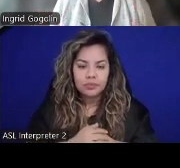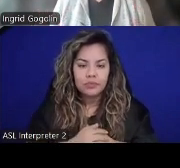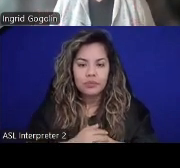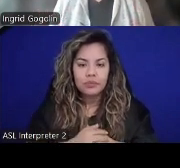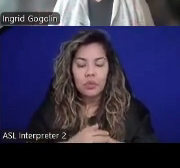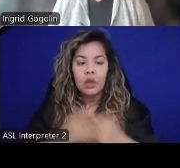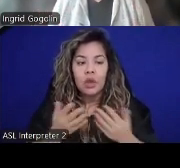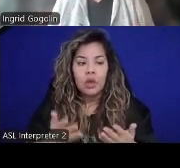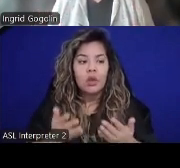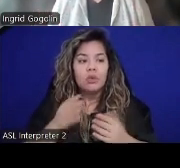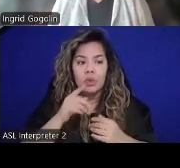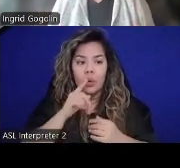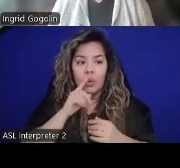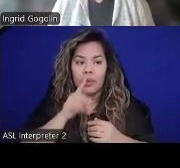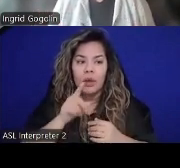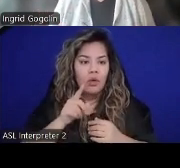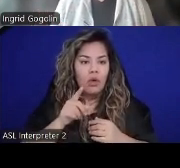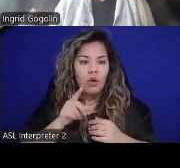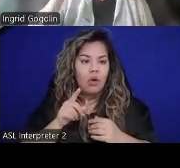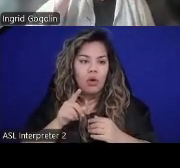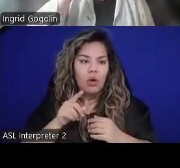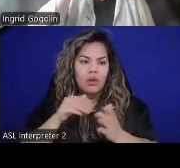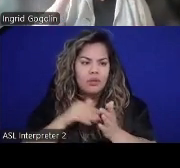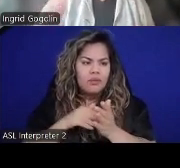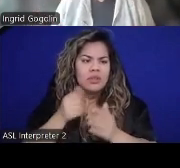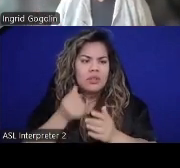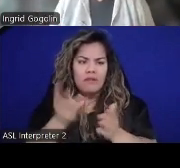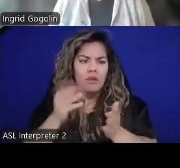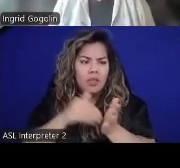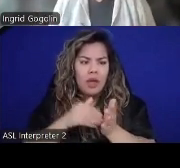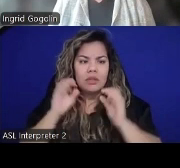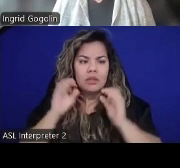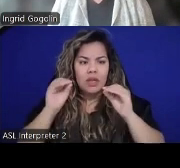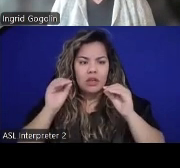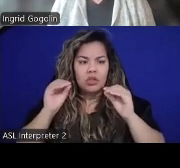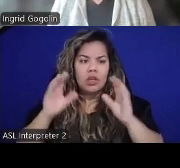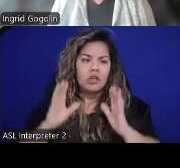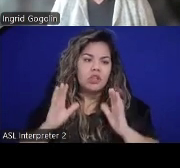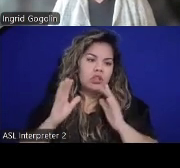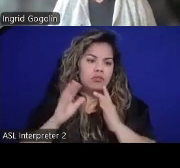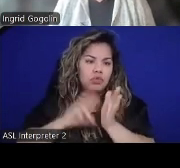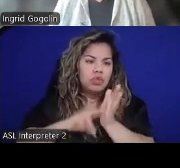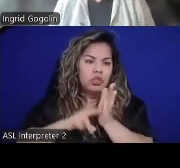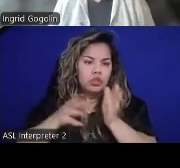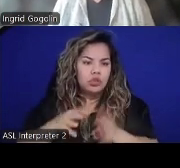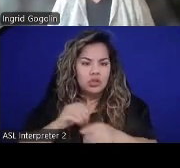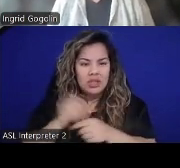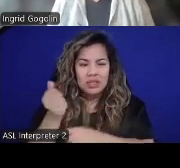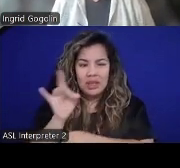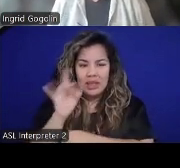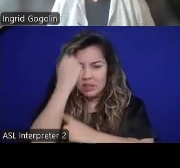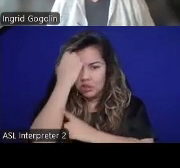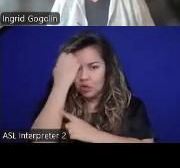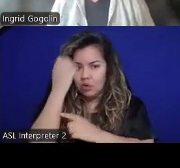several thousand education researchers in 18 European countries agreed on these